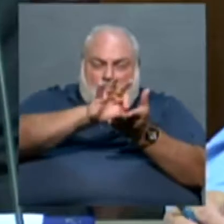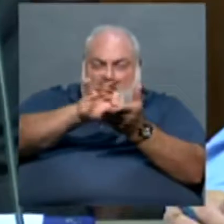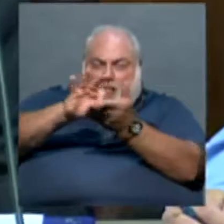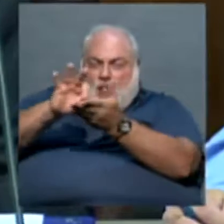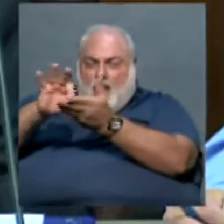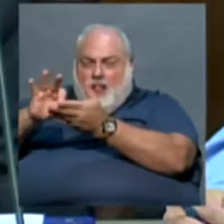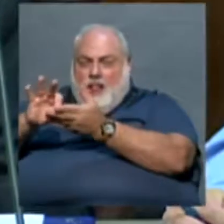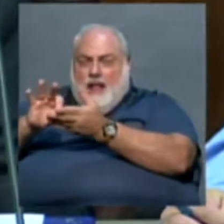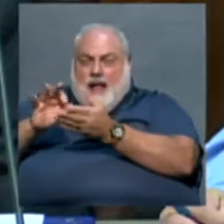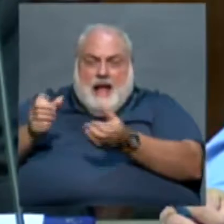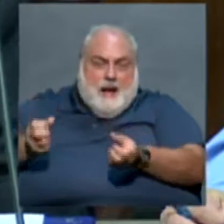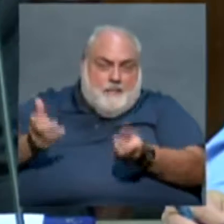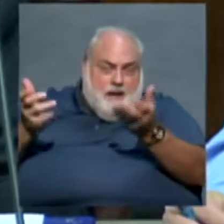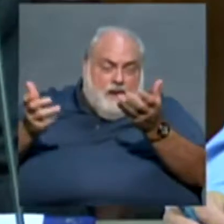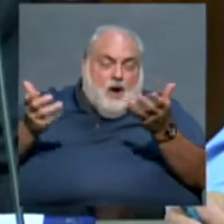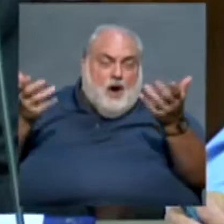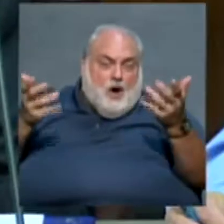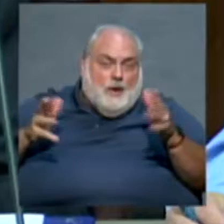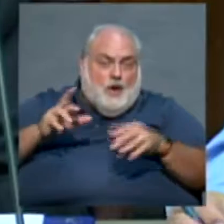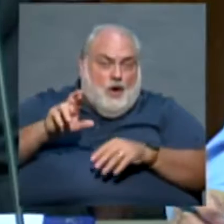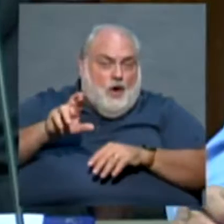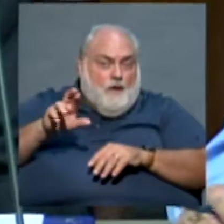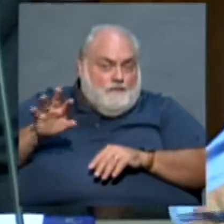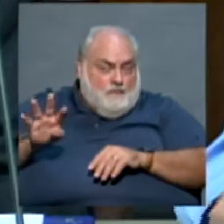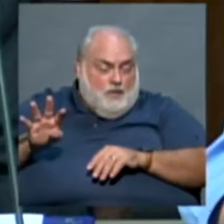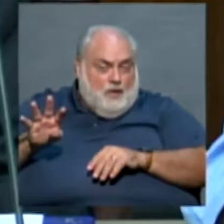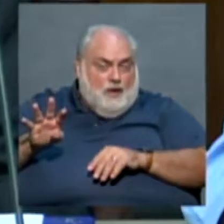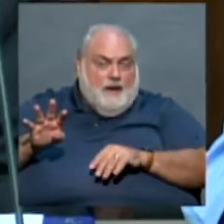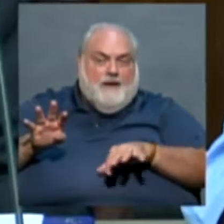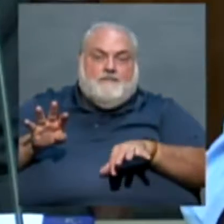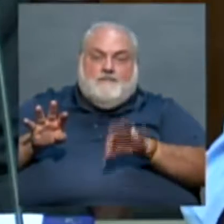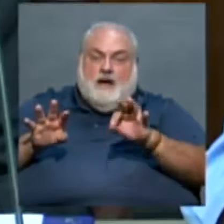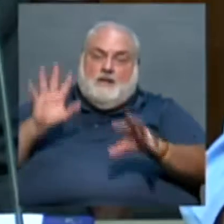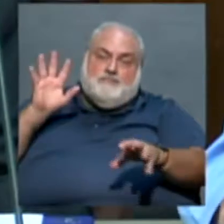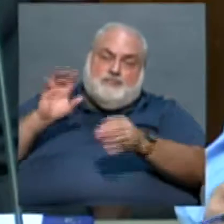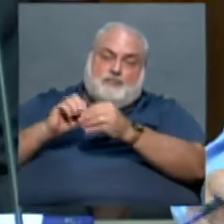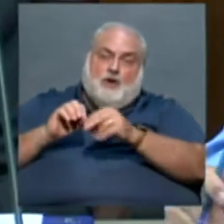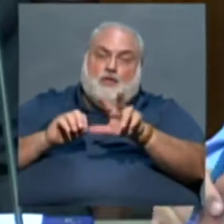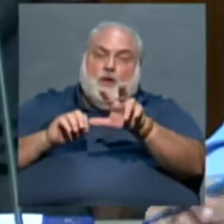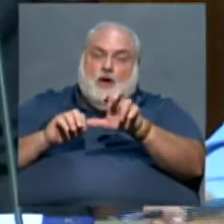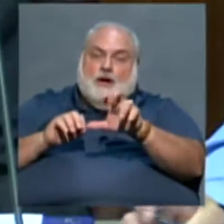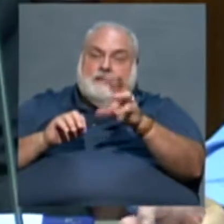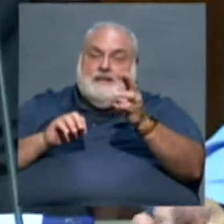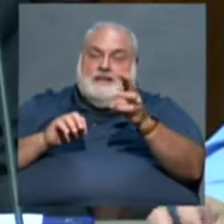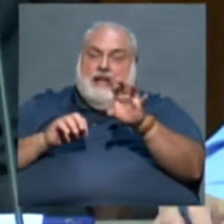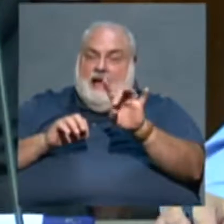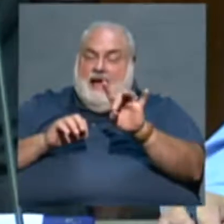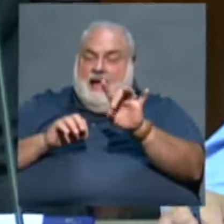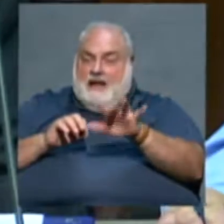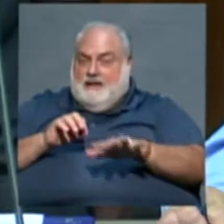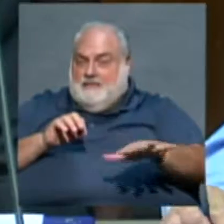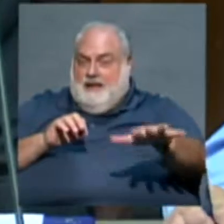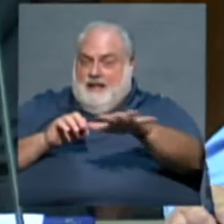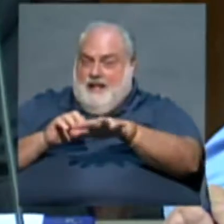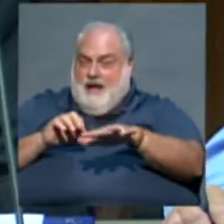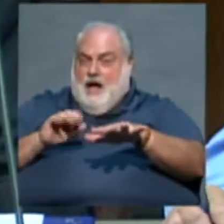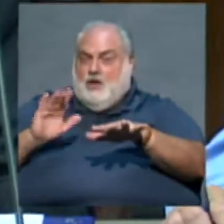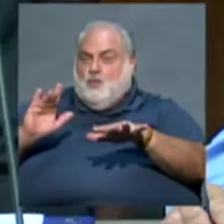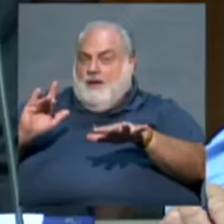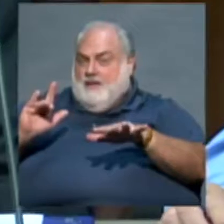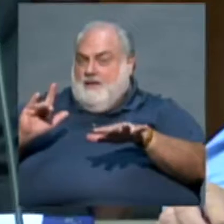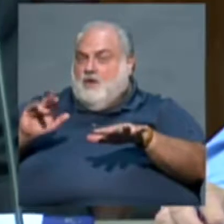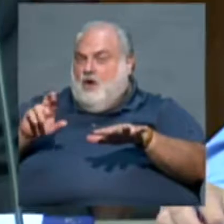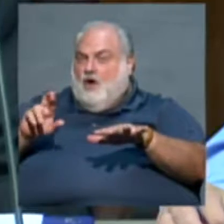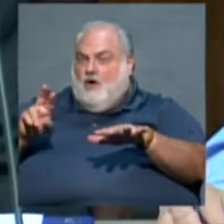in this area and how many of the lots are zoned R4. Staff found that there are a total of 368 lots within this area, and 25 are